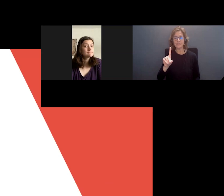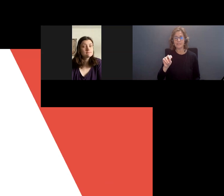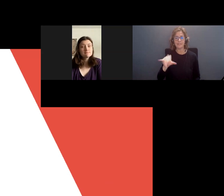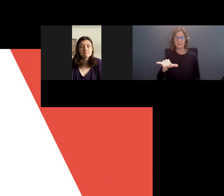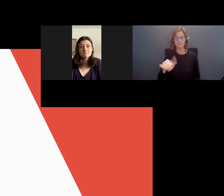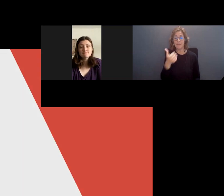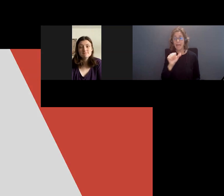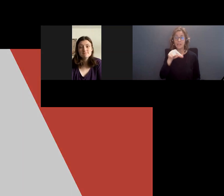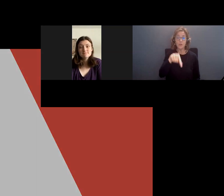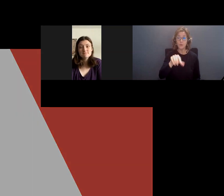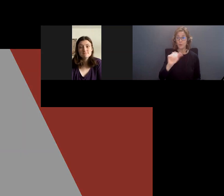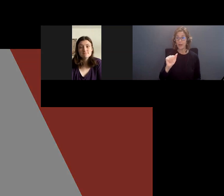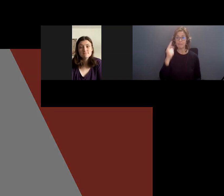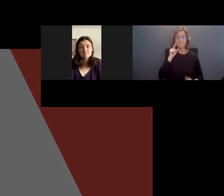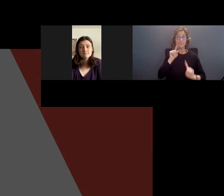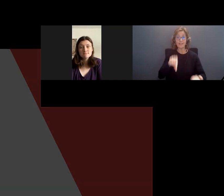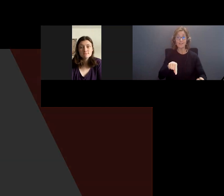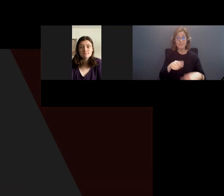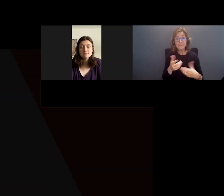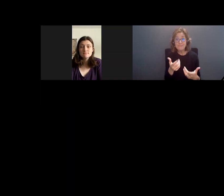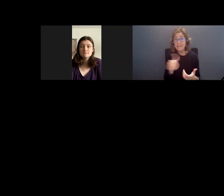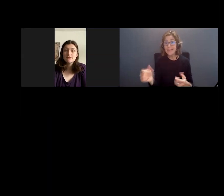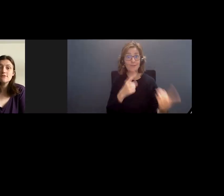any questions you might have.